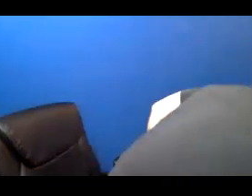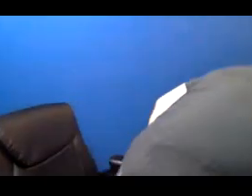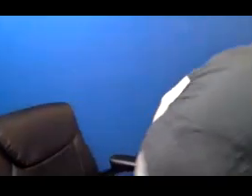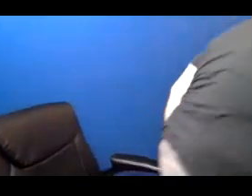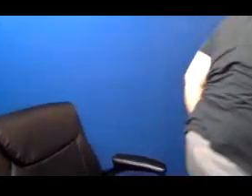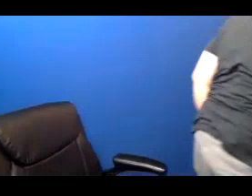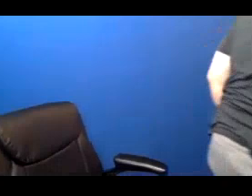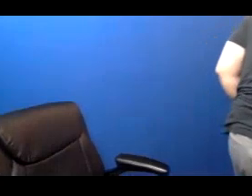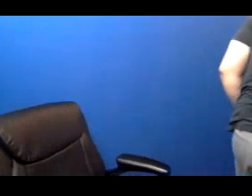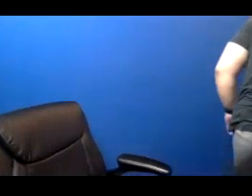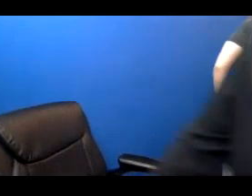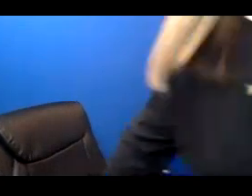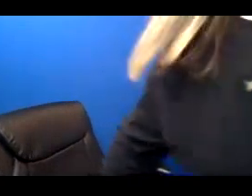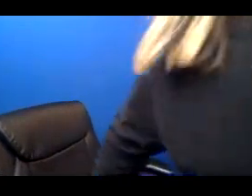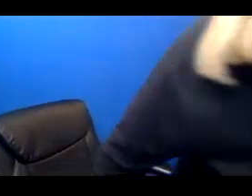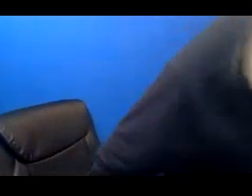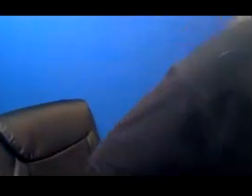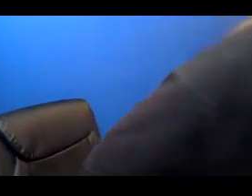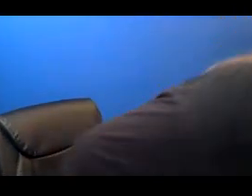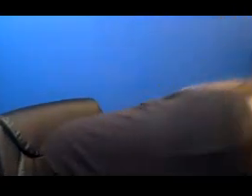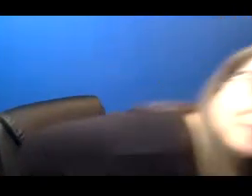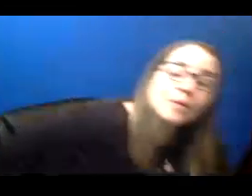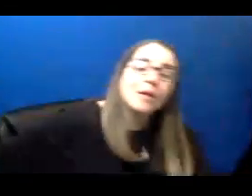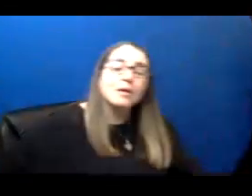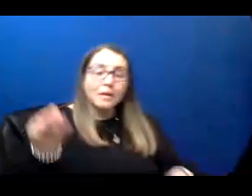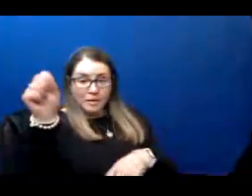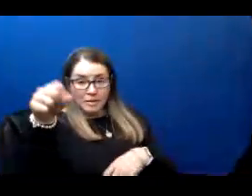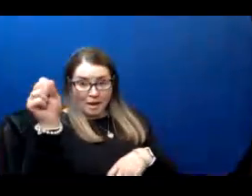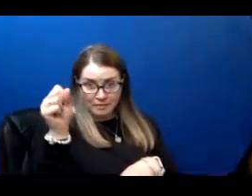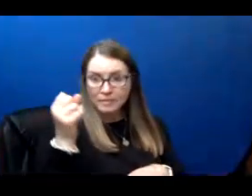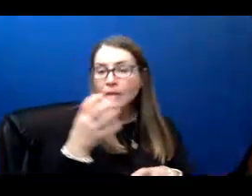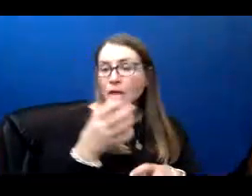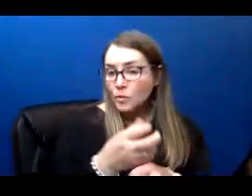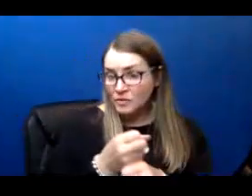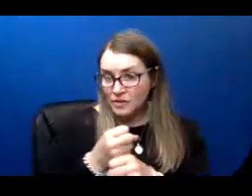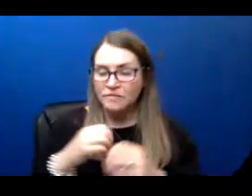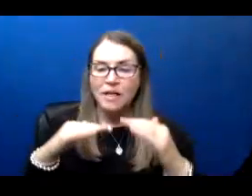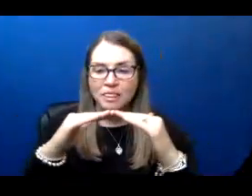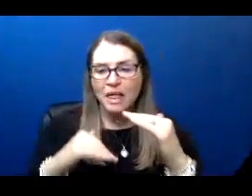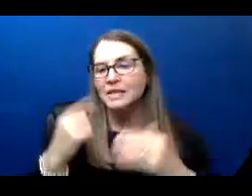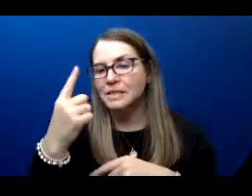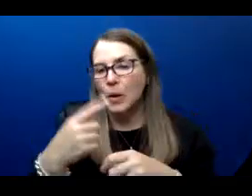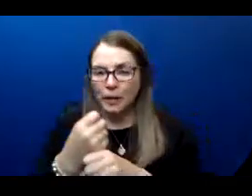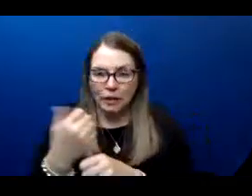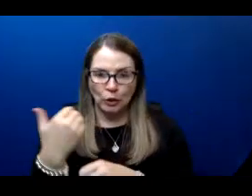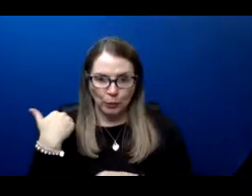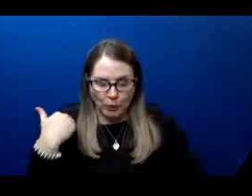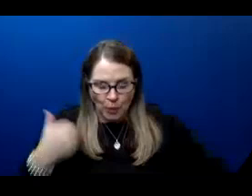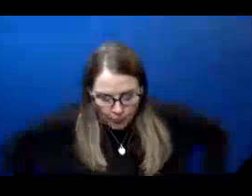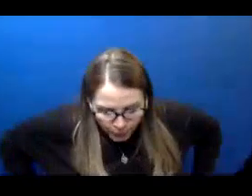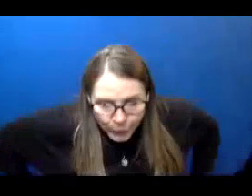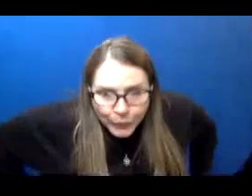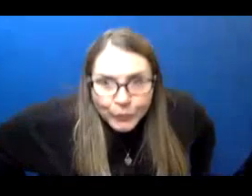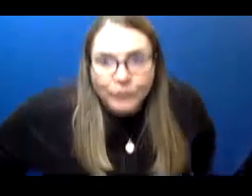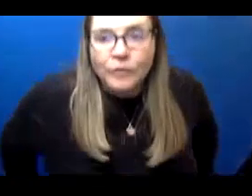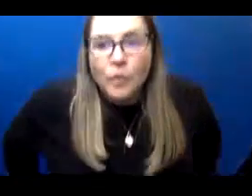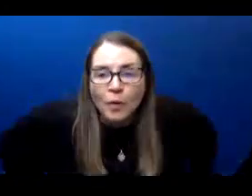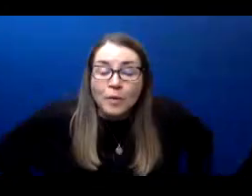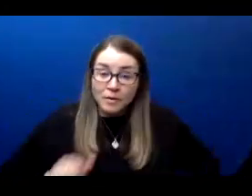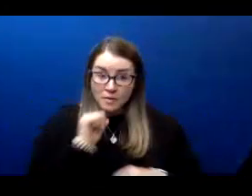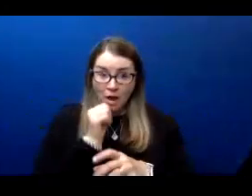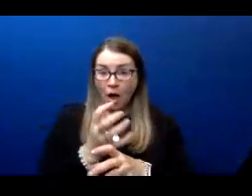yes to have received it, the majority said that they received less than a year ago. And those who have said that they have not received